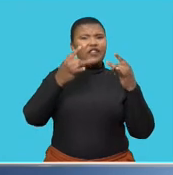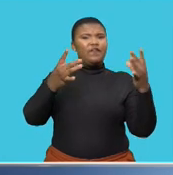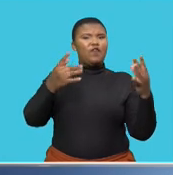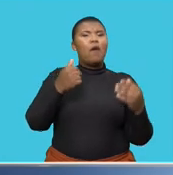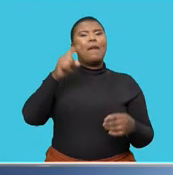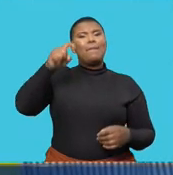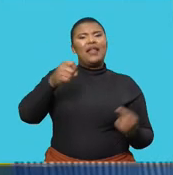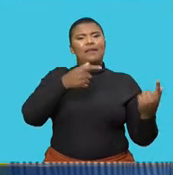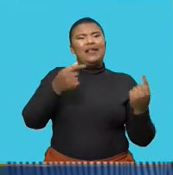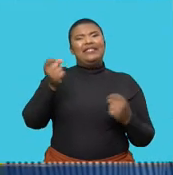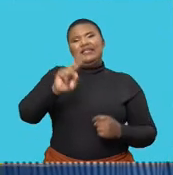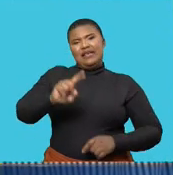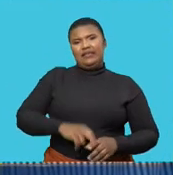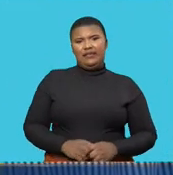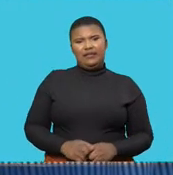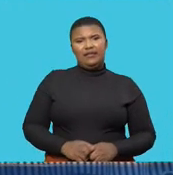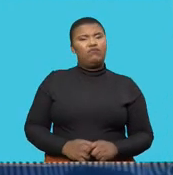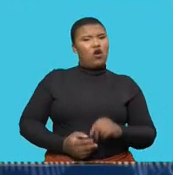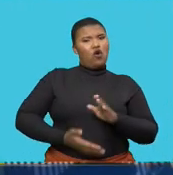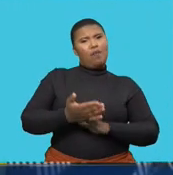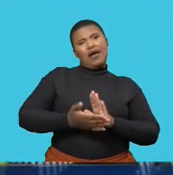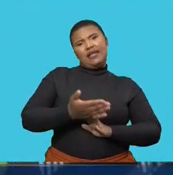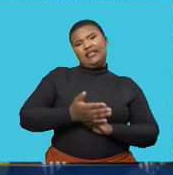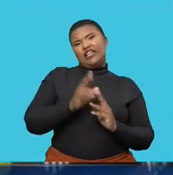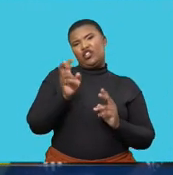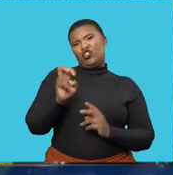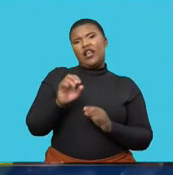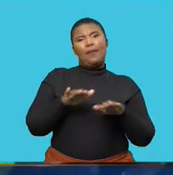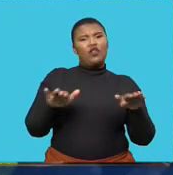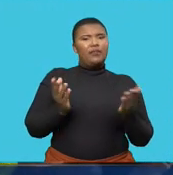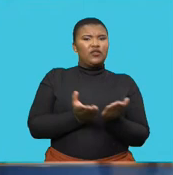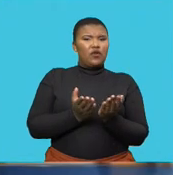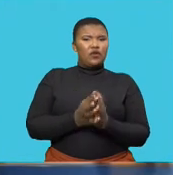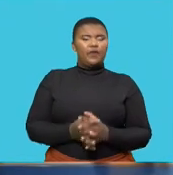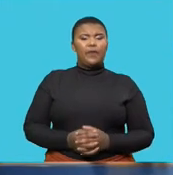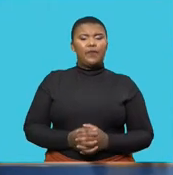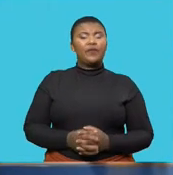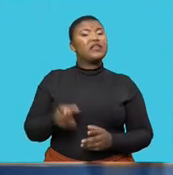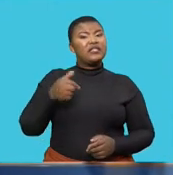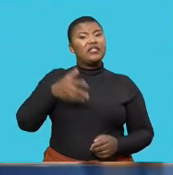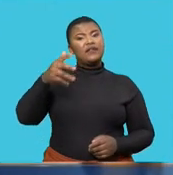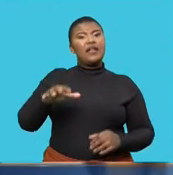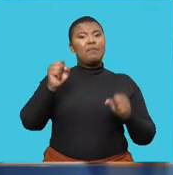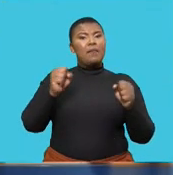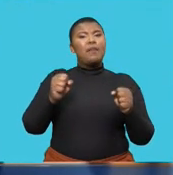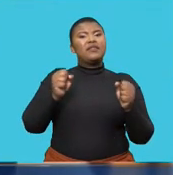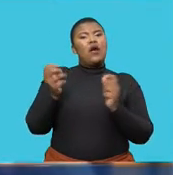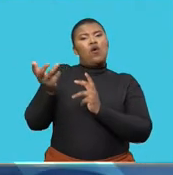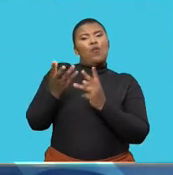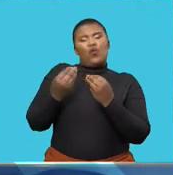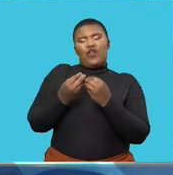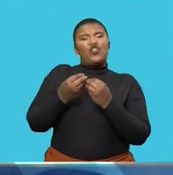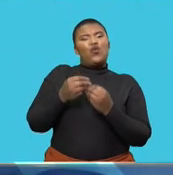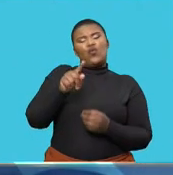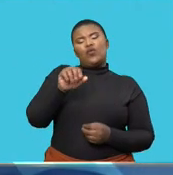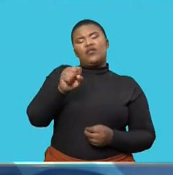kufuneka ukuthi benze njani ukuze ba operate abantwana besikolo. We also spoke to Utsepo, who is a driver of one